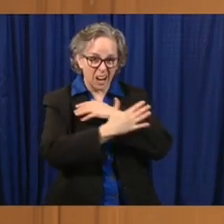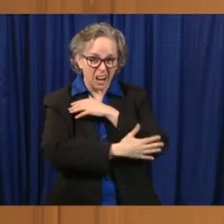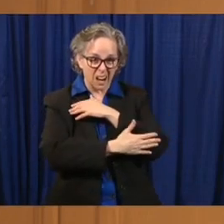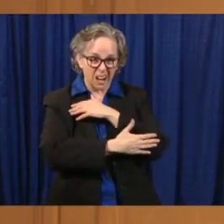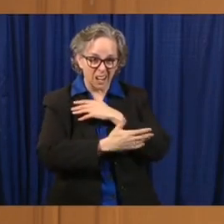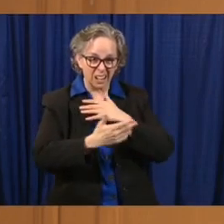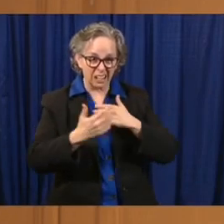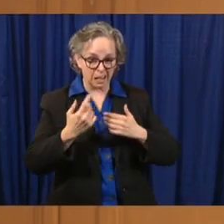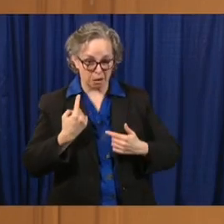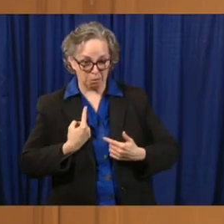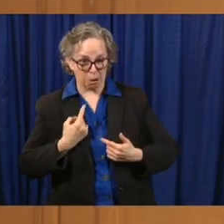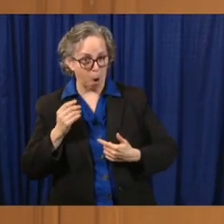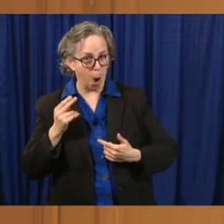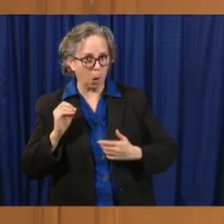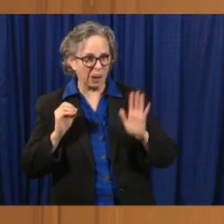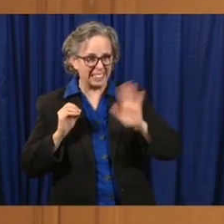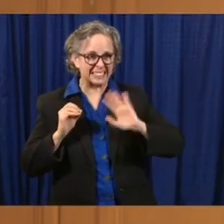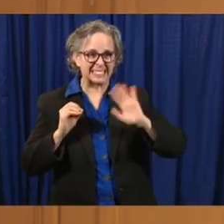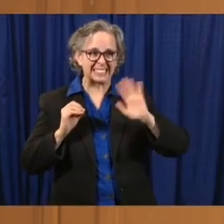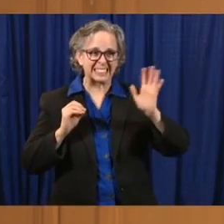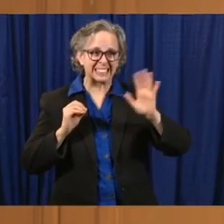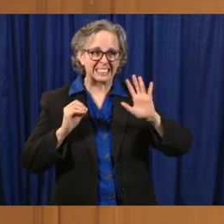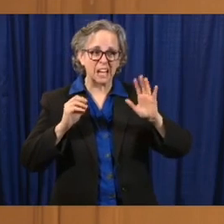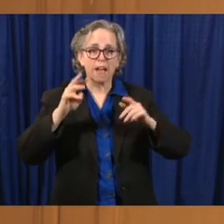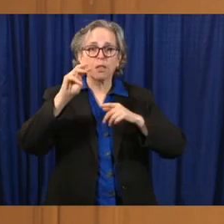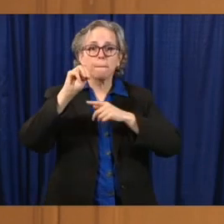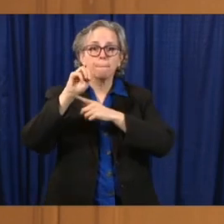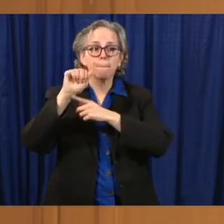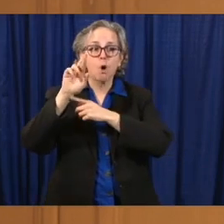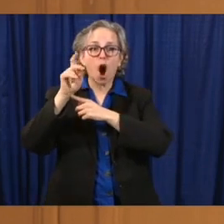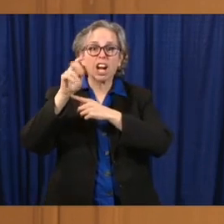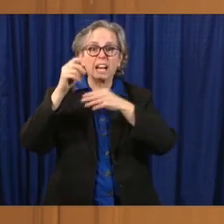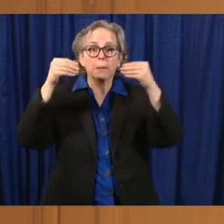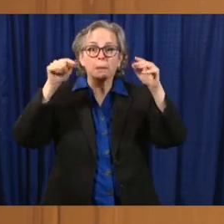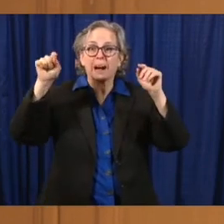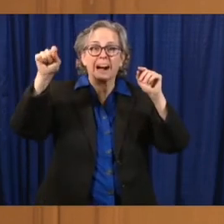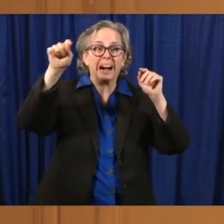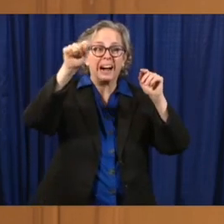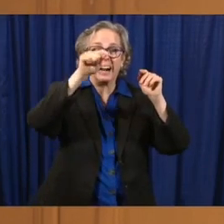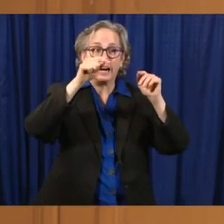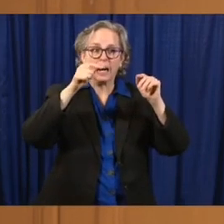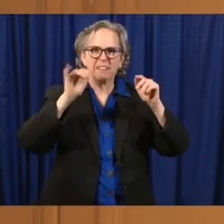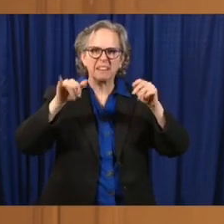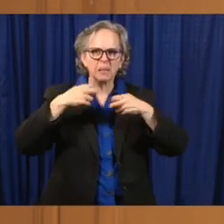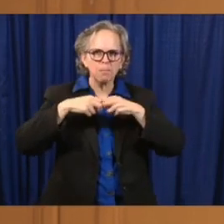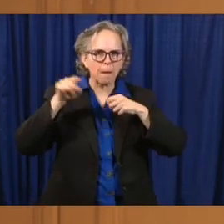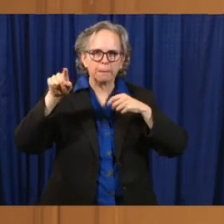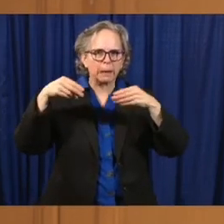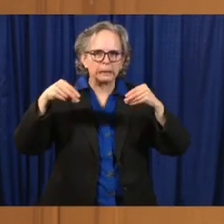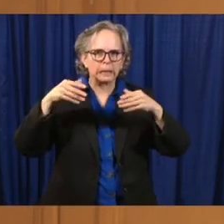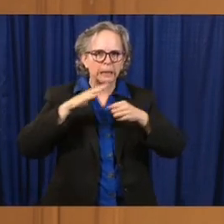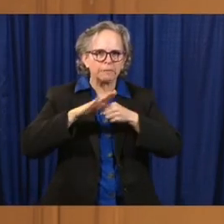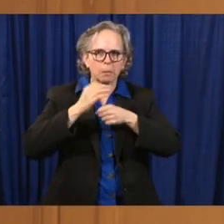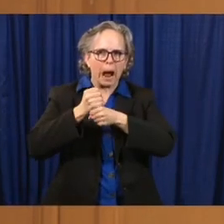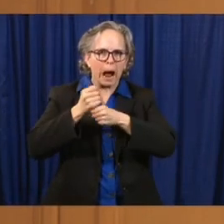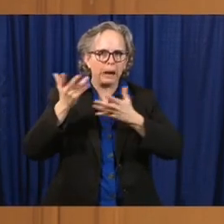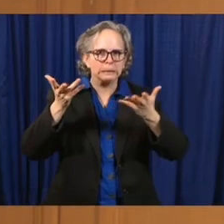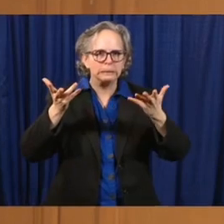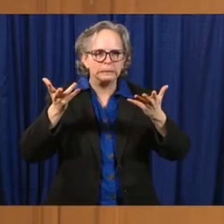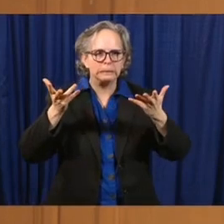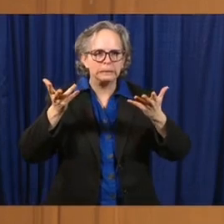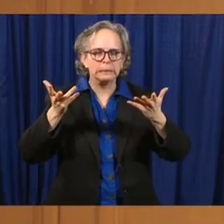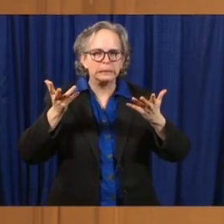know someone is infectious the second they are. So the quicker you can identify them is the very first step. And